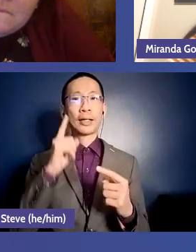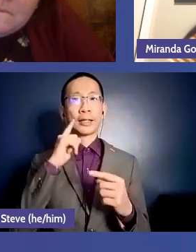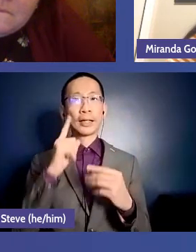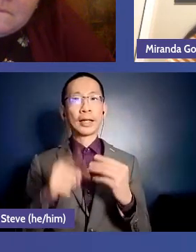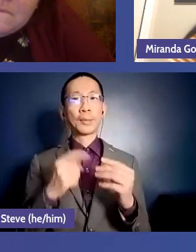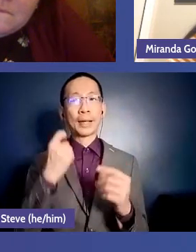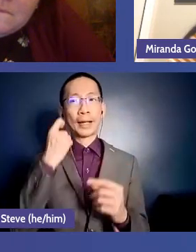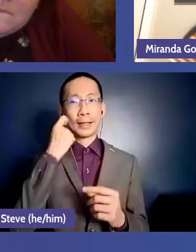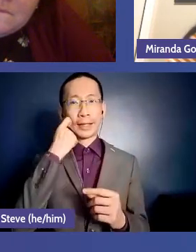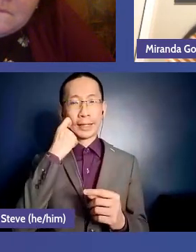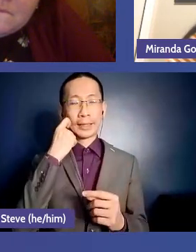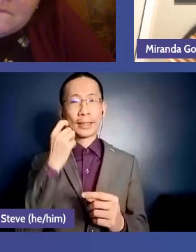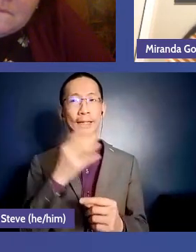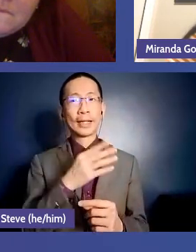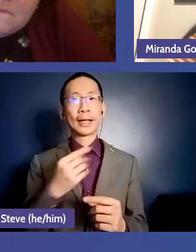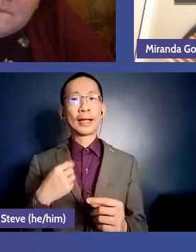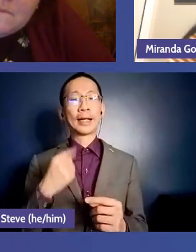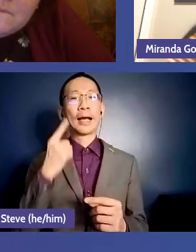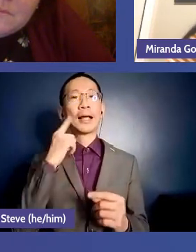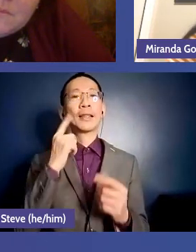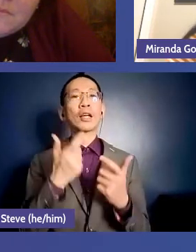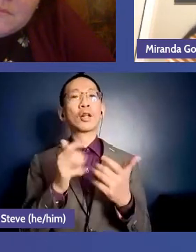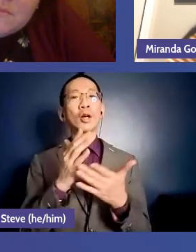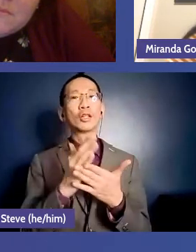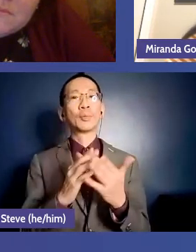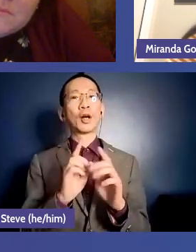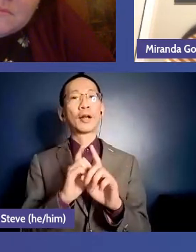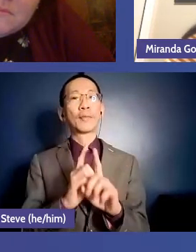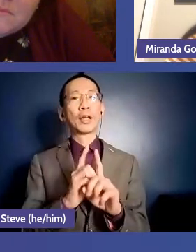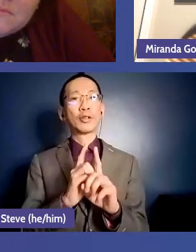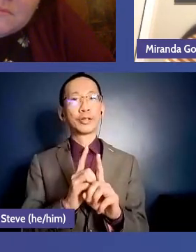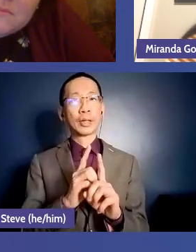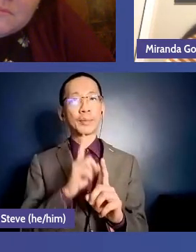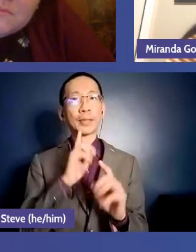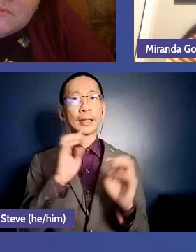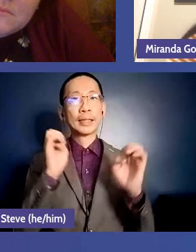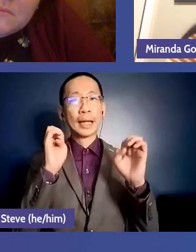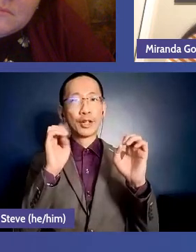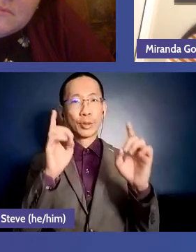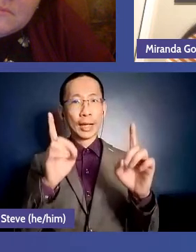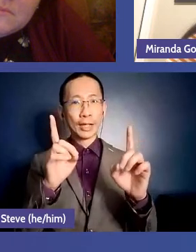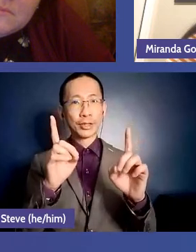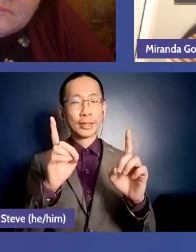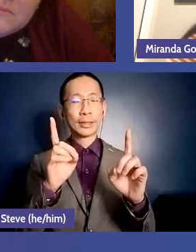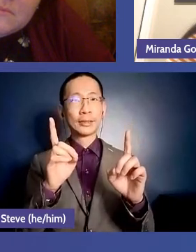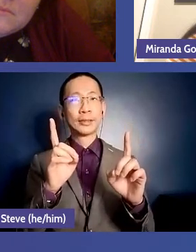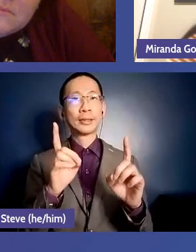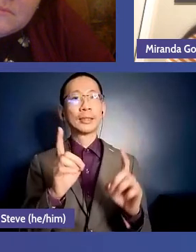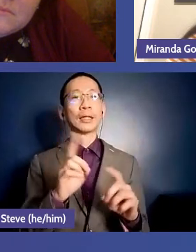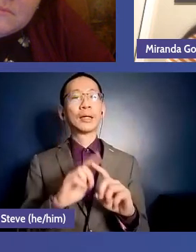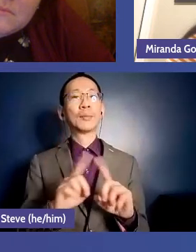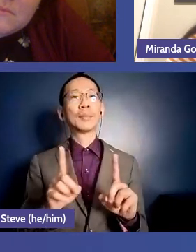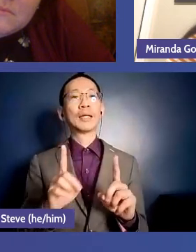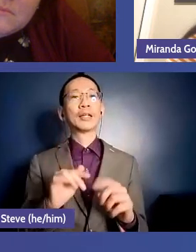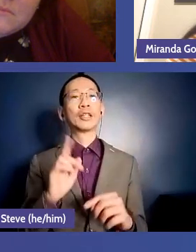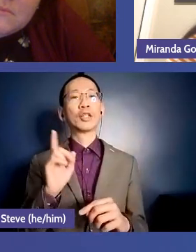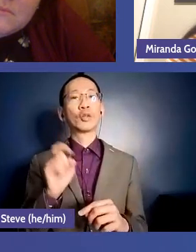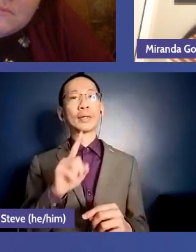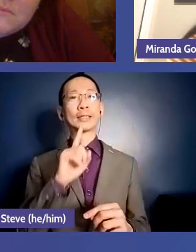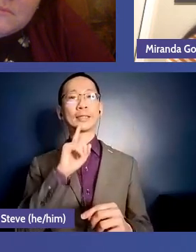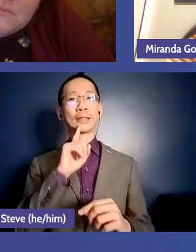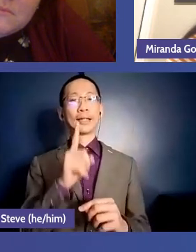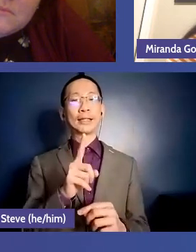lately. I think a large part of mentorship is education, but the question